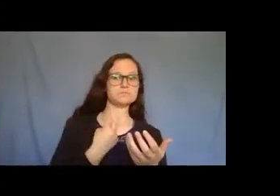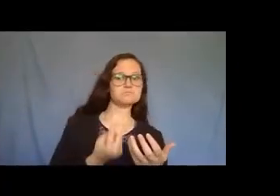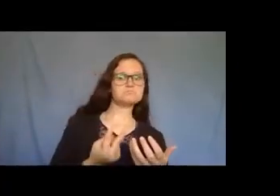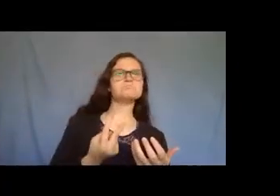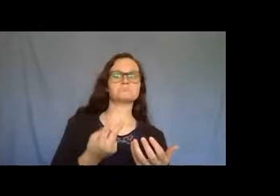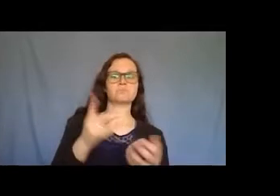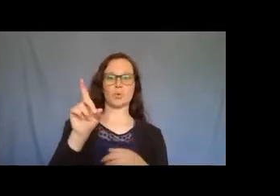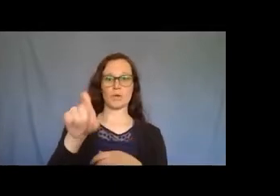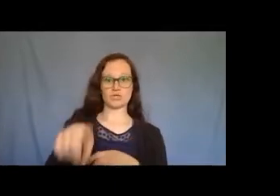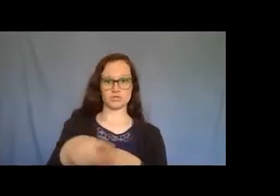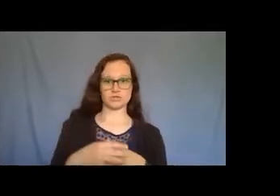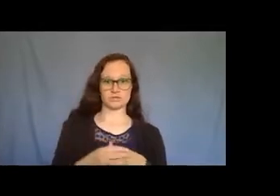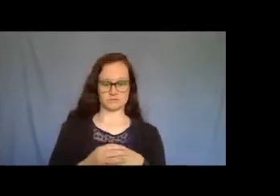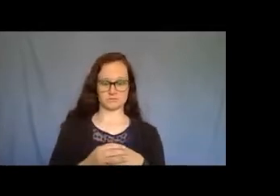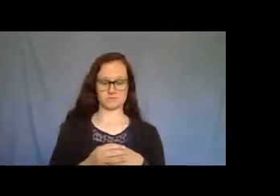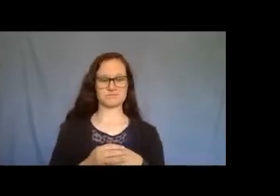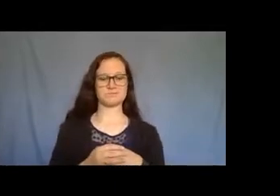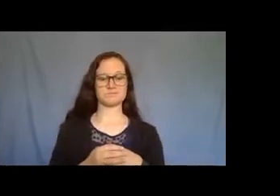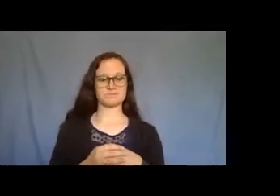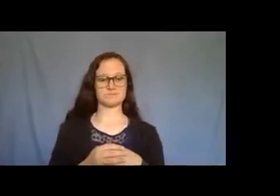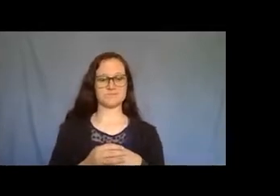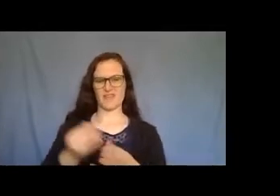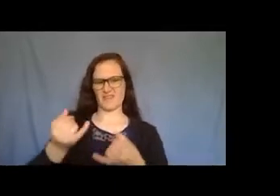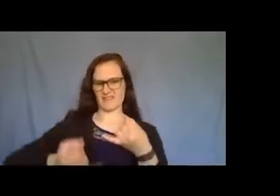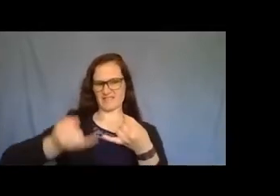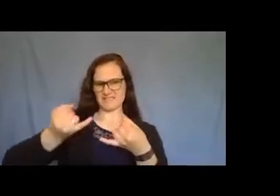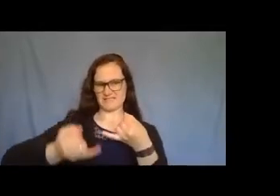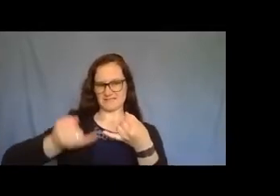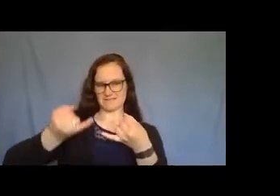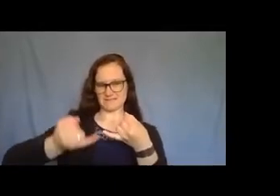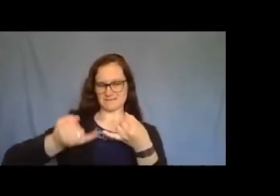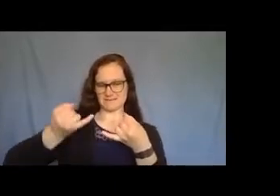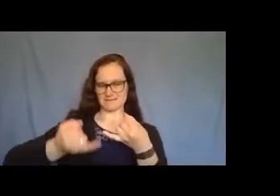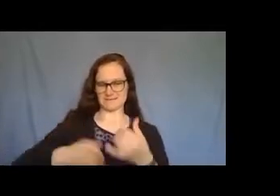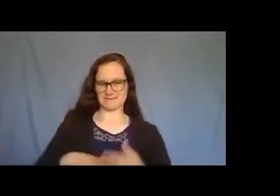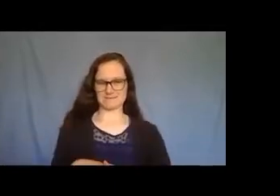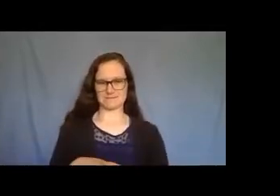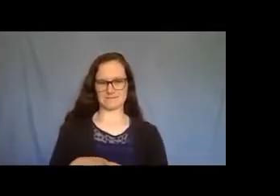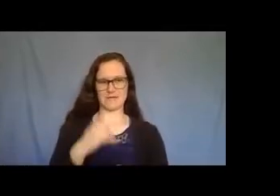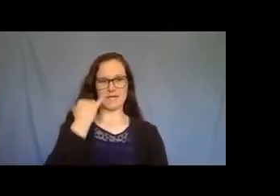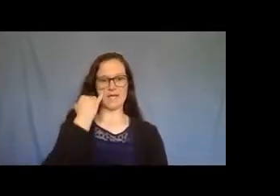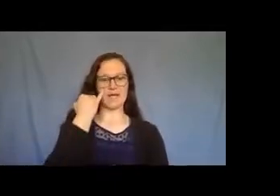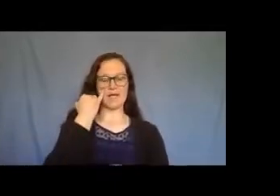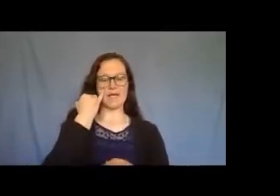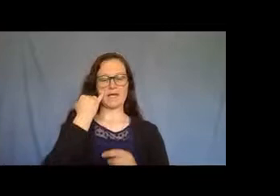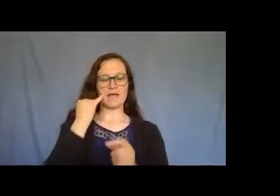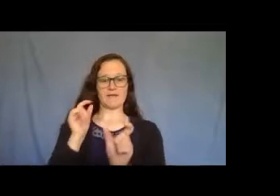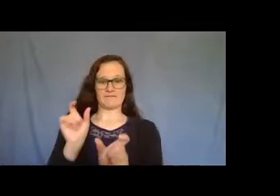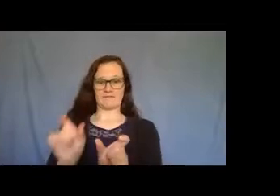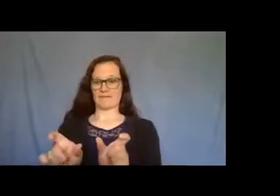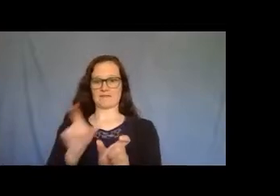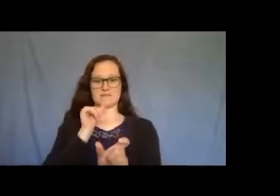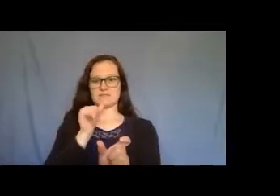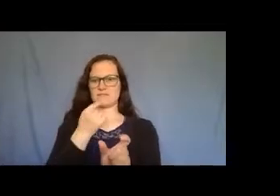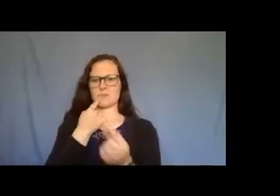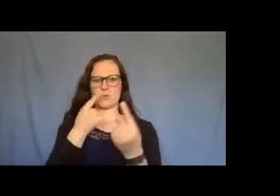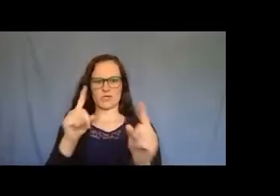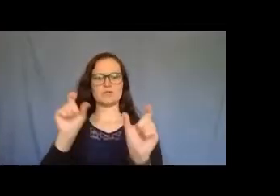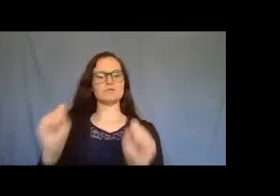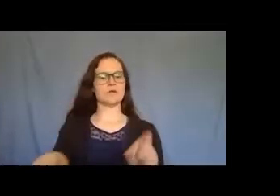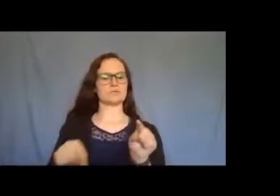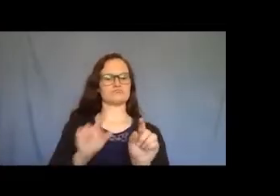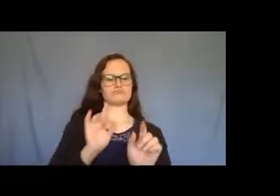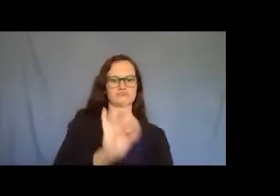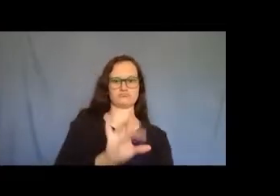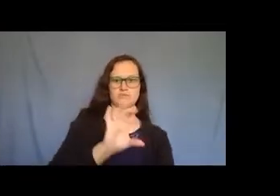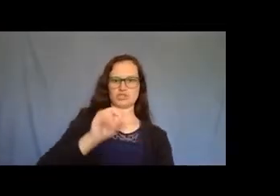presenters. And lastly, if neither of those work, we also have a chat box that's open so that